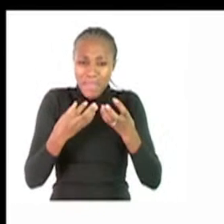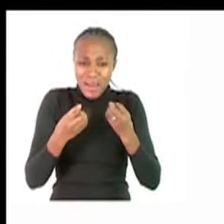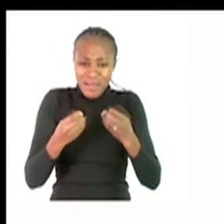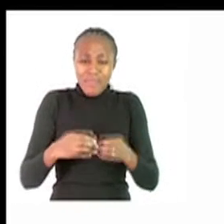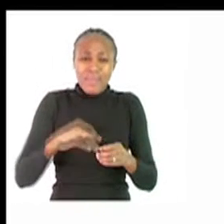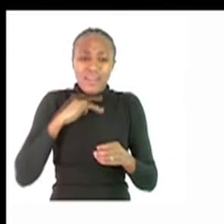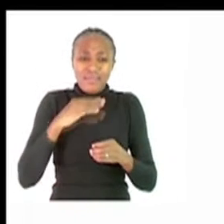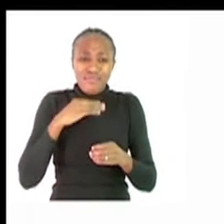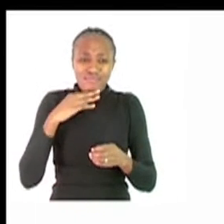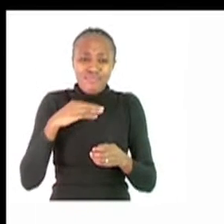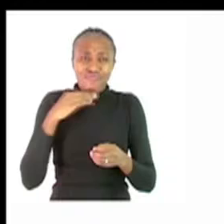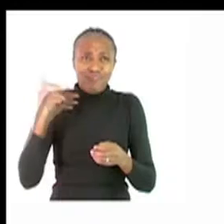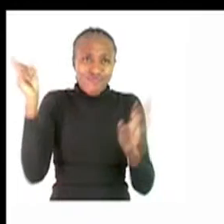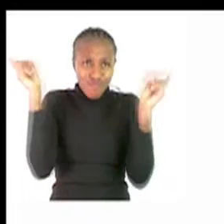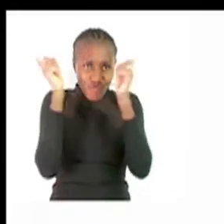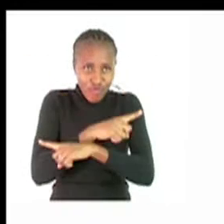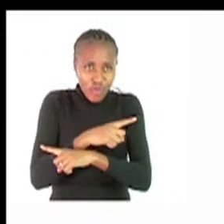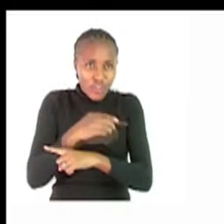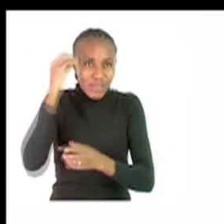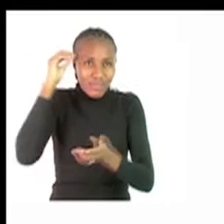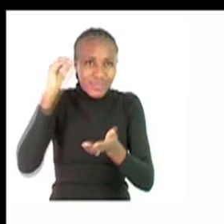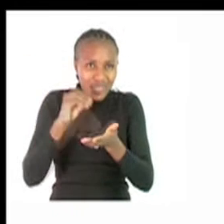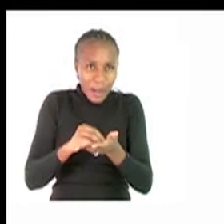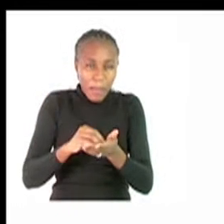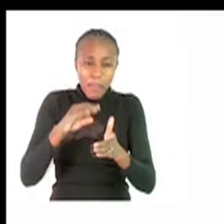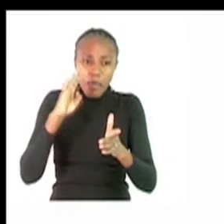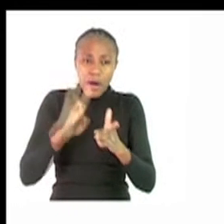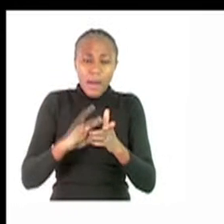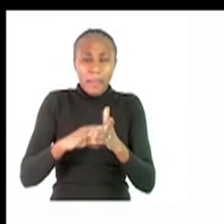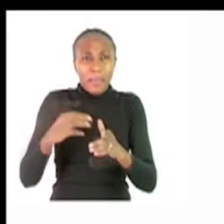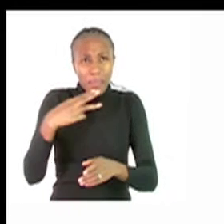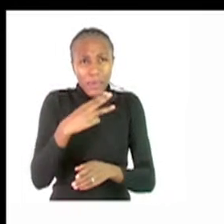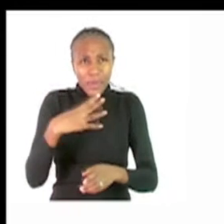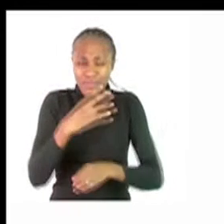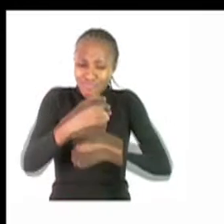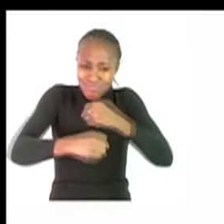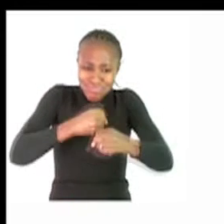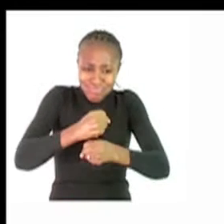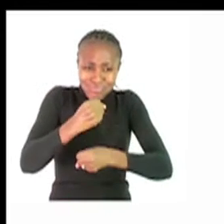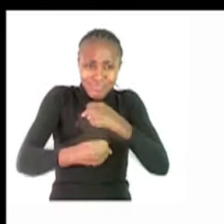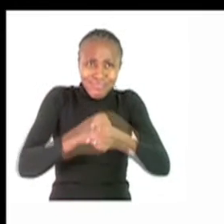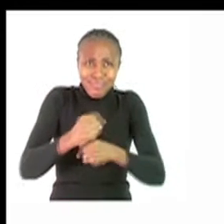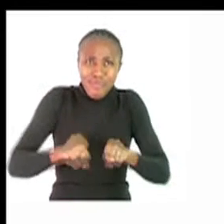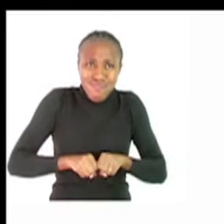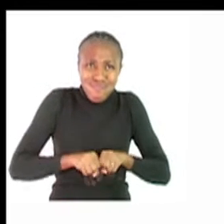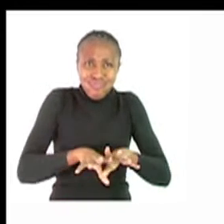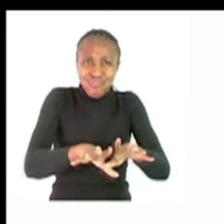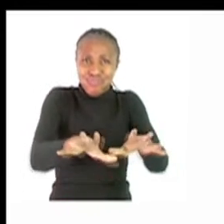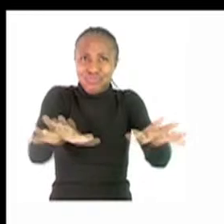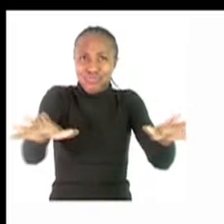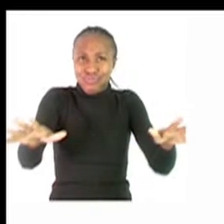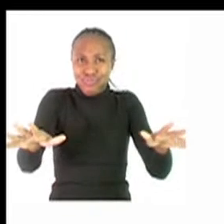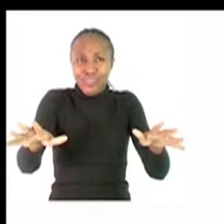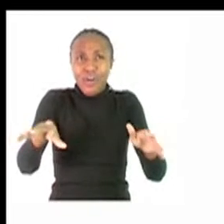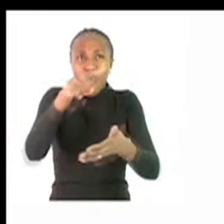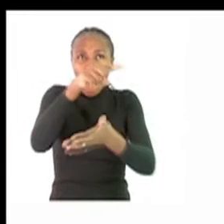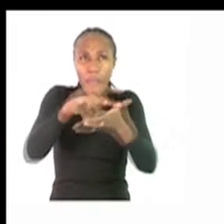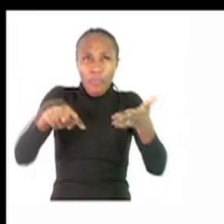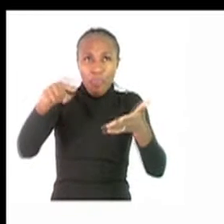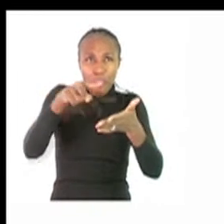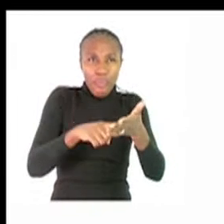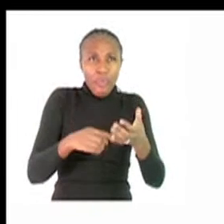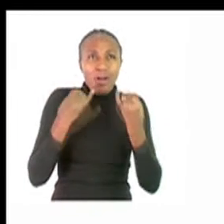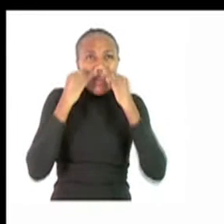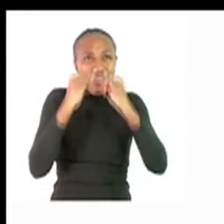and AIDS over the years. We need to be aware of these myths and taboos because wrong information is dangerous and can